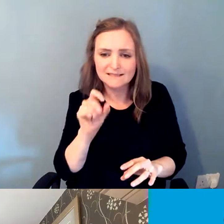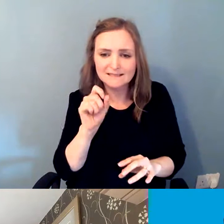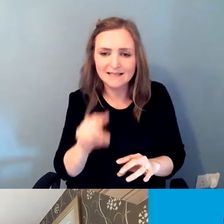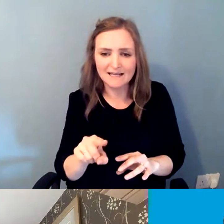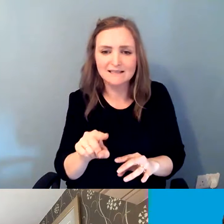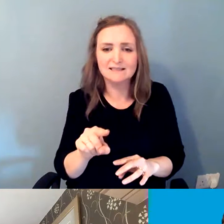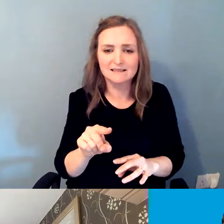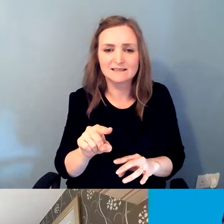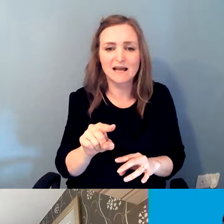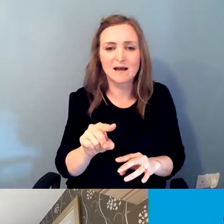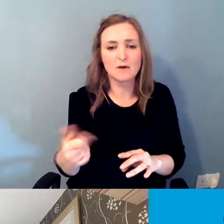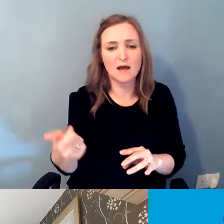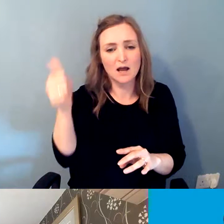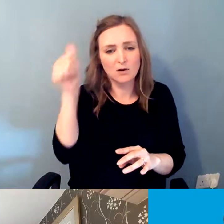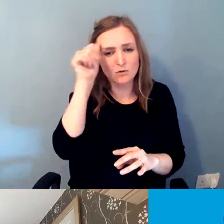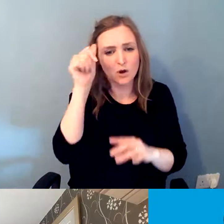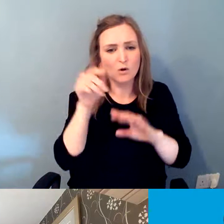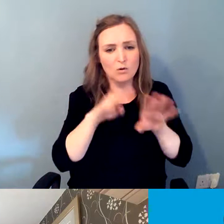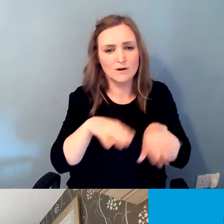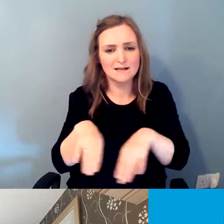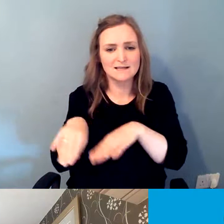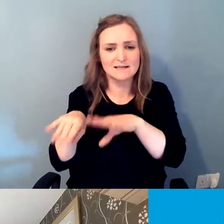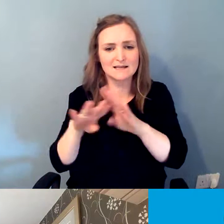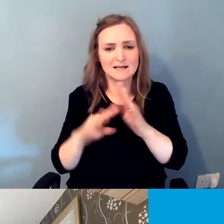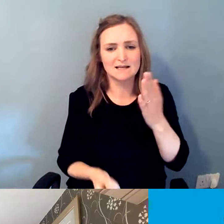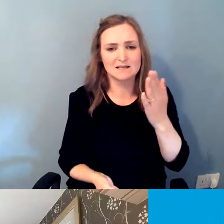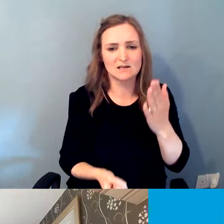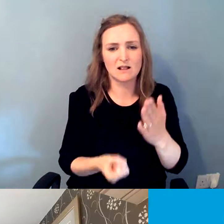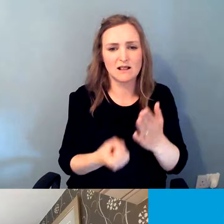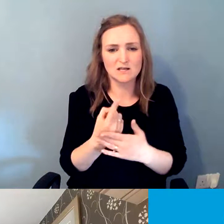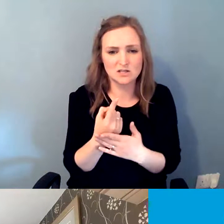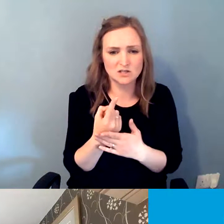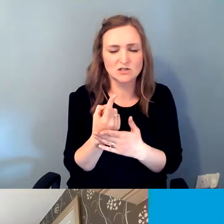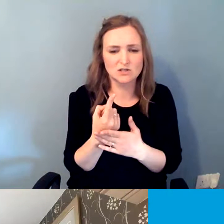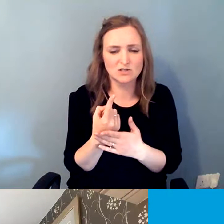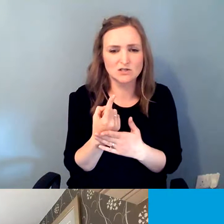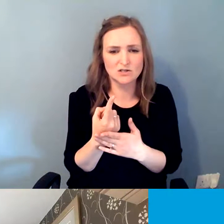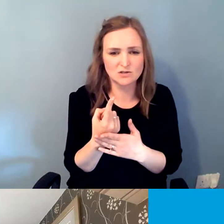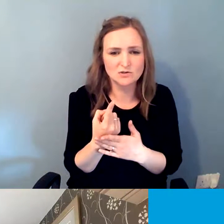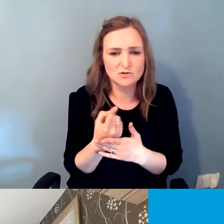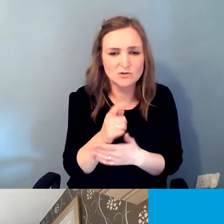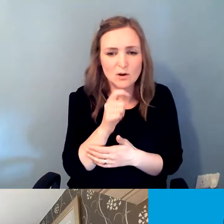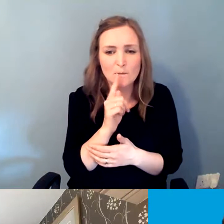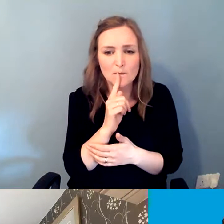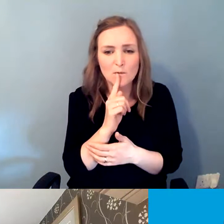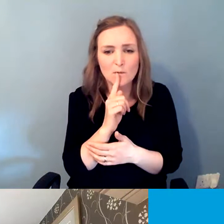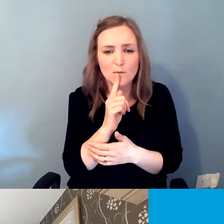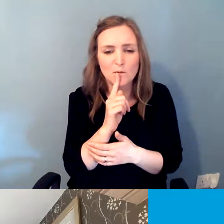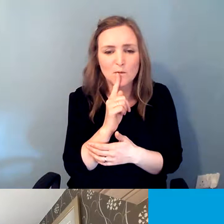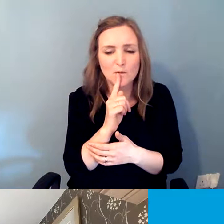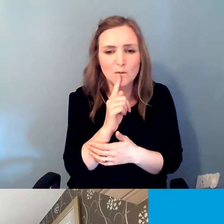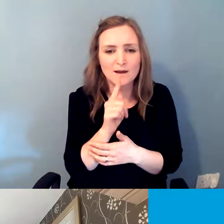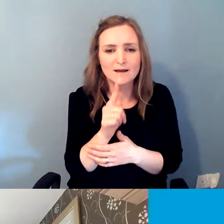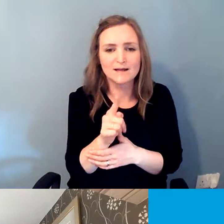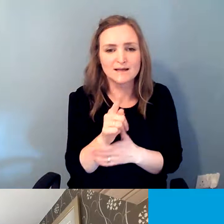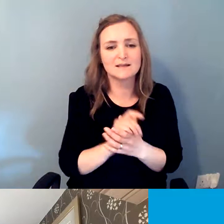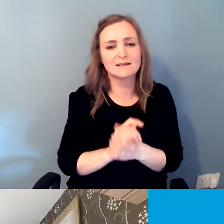issue. Now we work towards various alliances. Stella, you're on mute. Sorry.